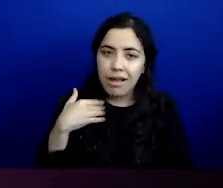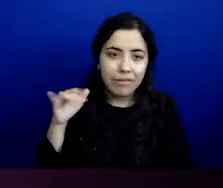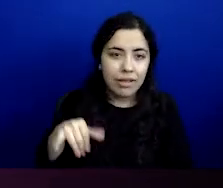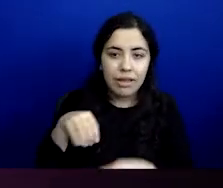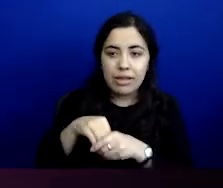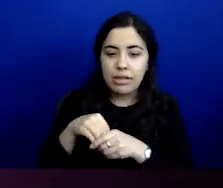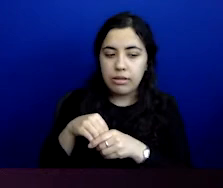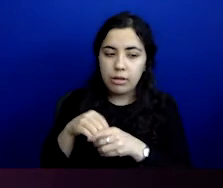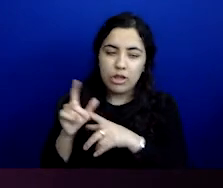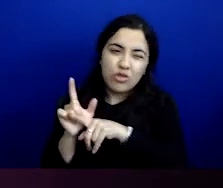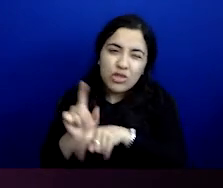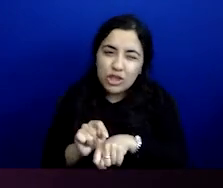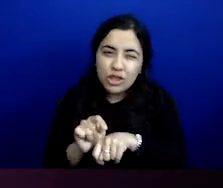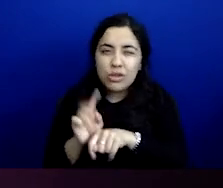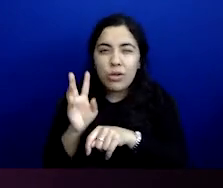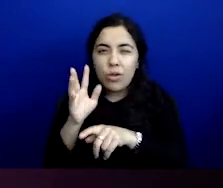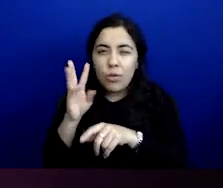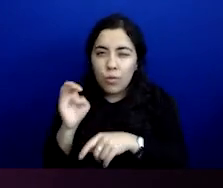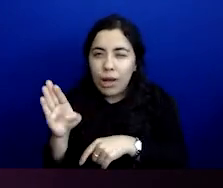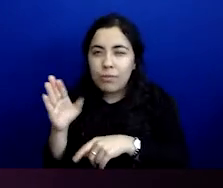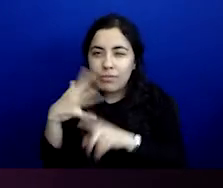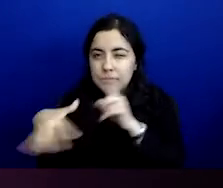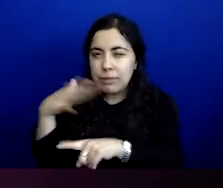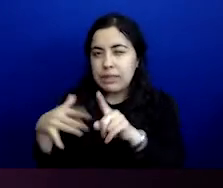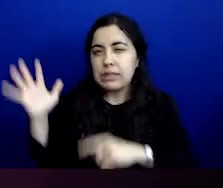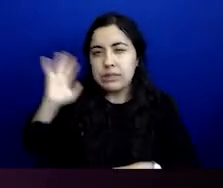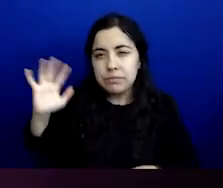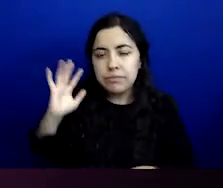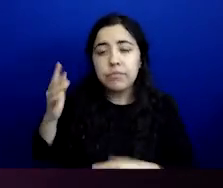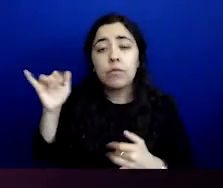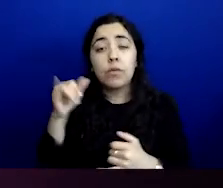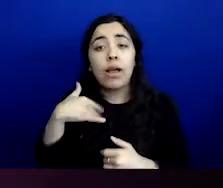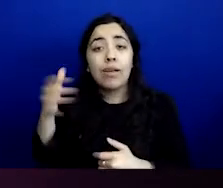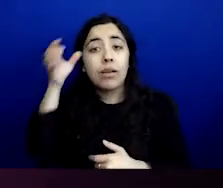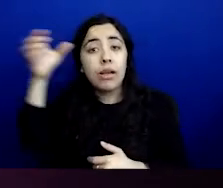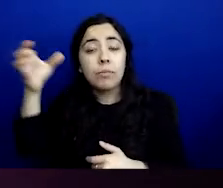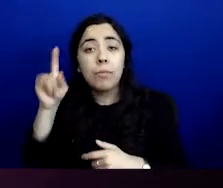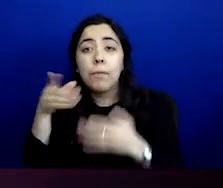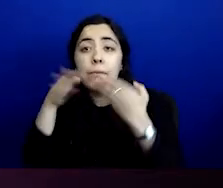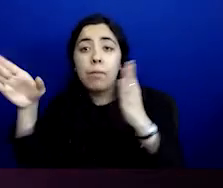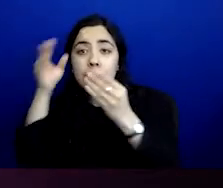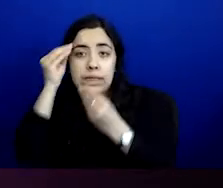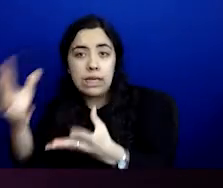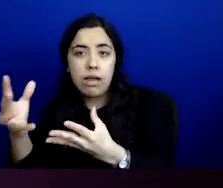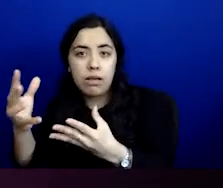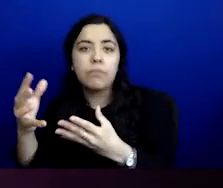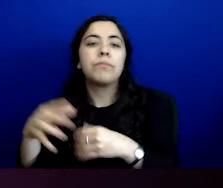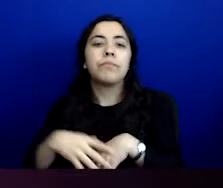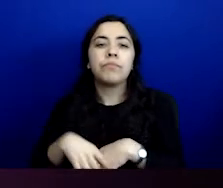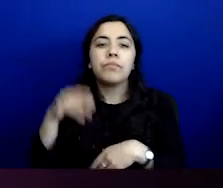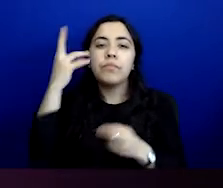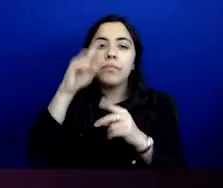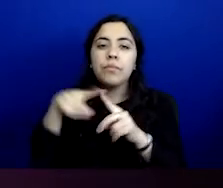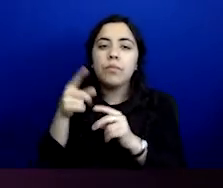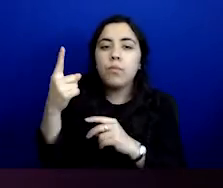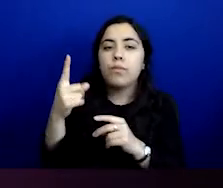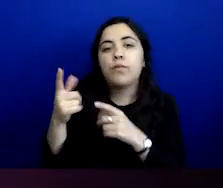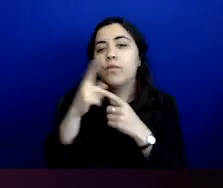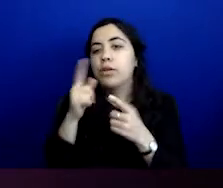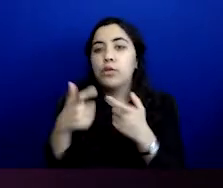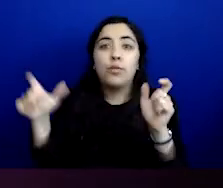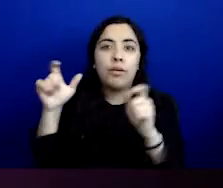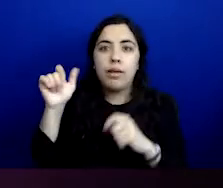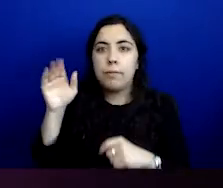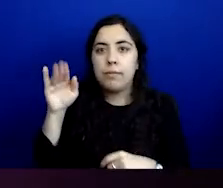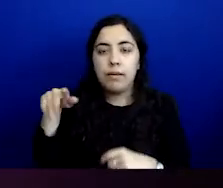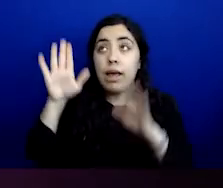the traditional web space. We also have this idea of public data. So when we think about one of the really great